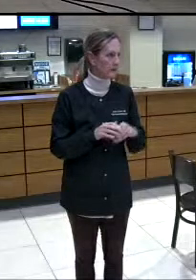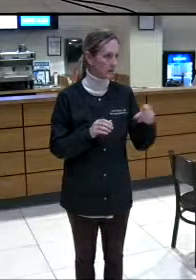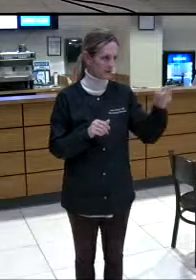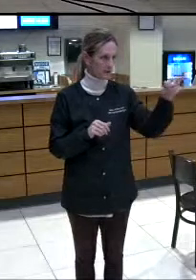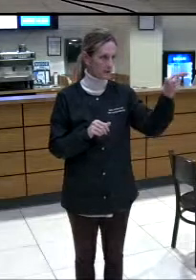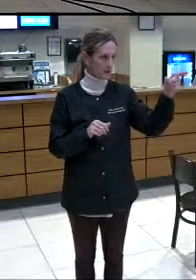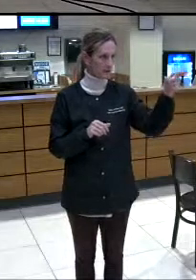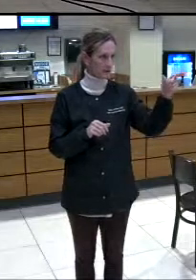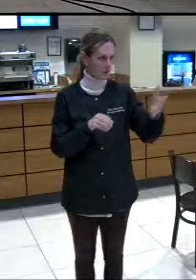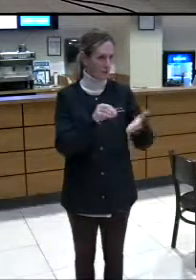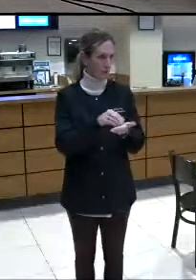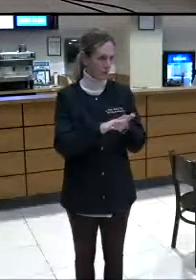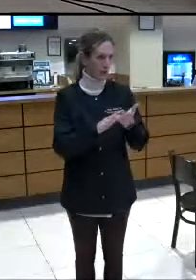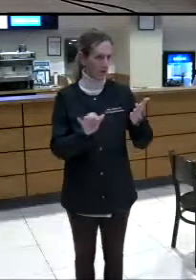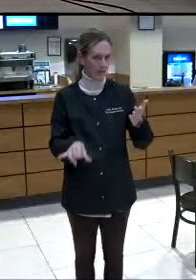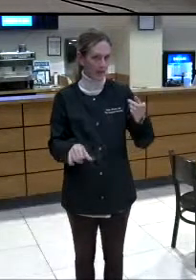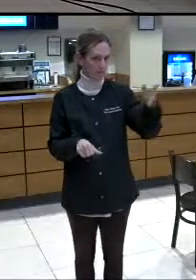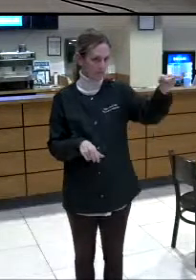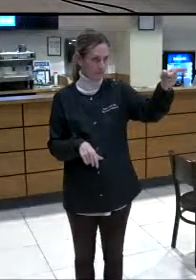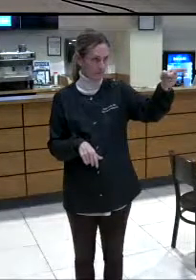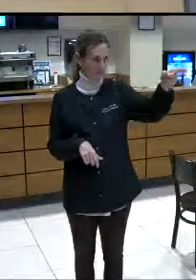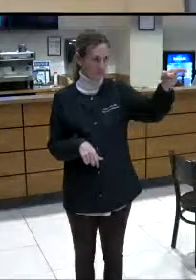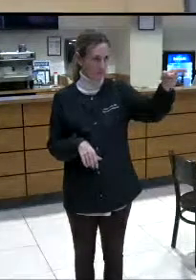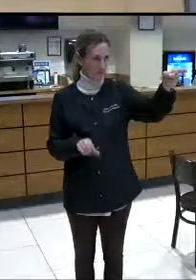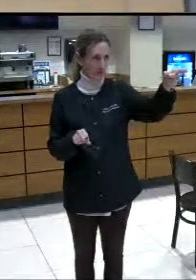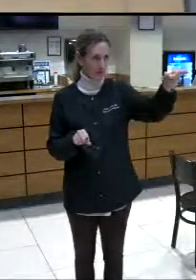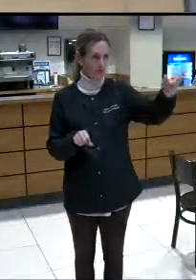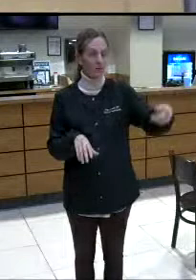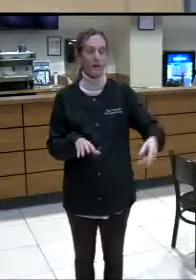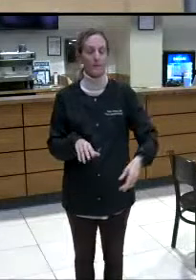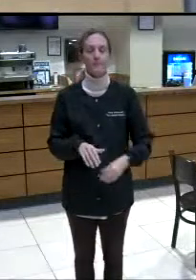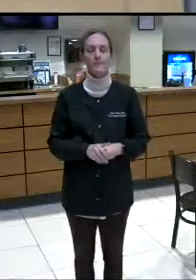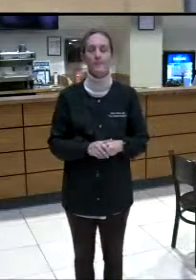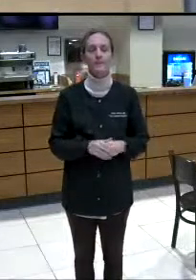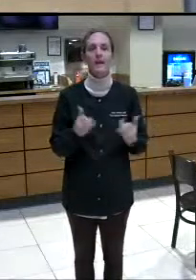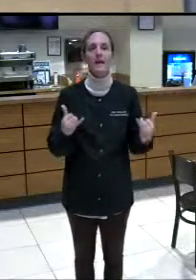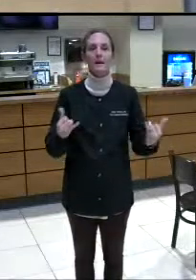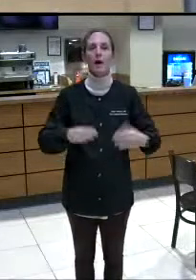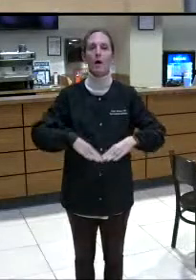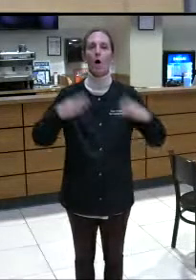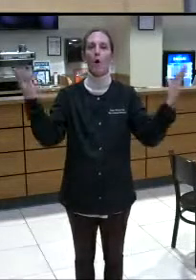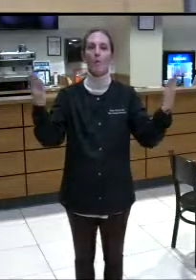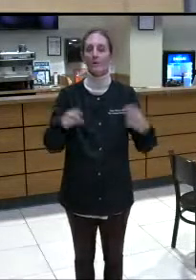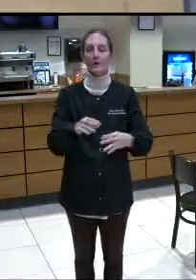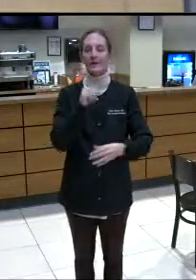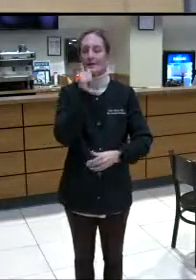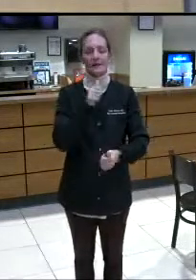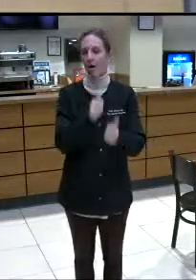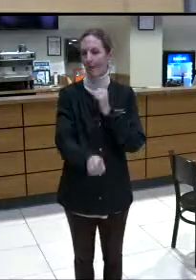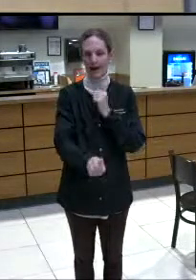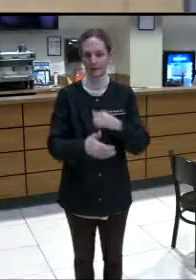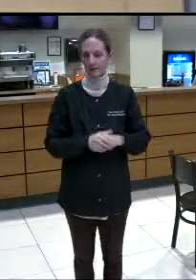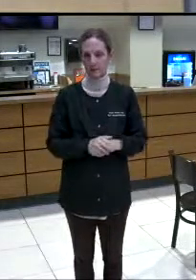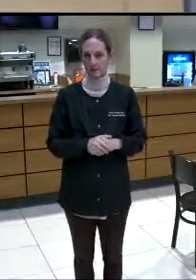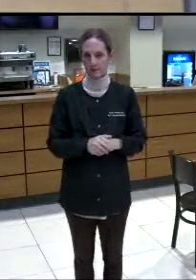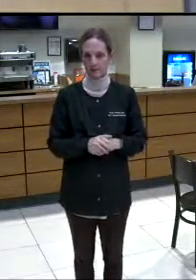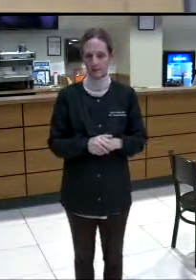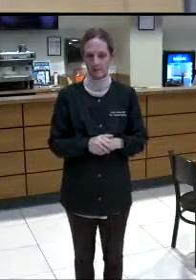Okay. Okay, and now I'll open up the floor. So that motion did not pass.